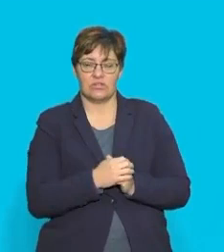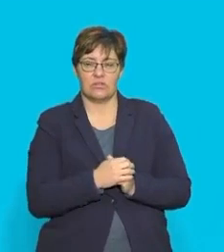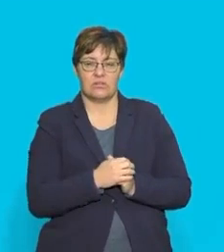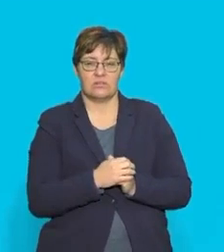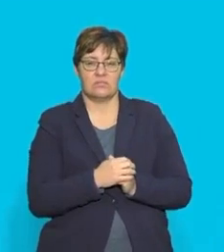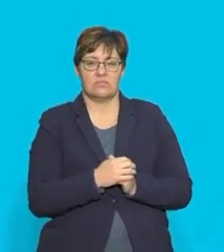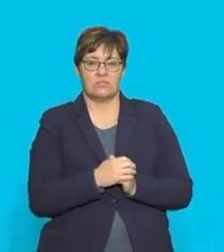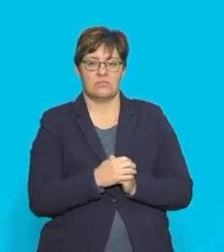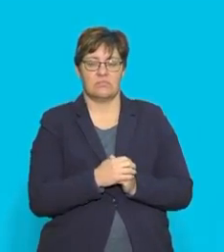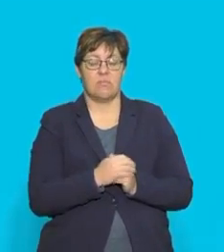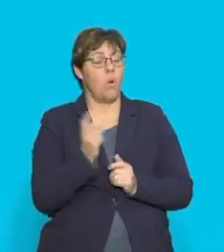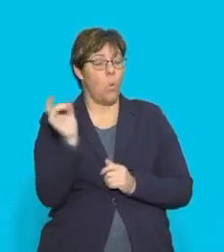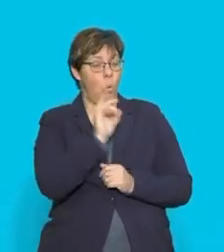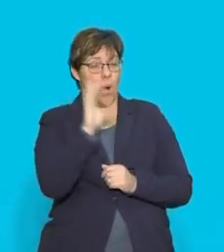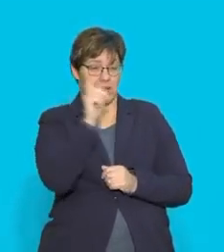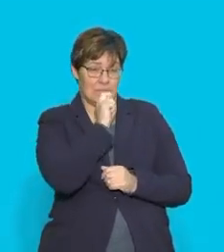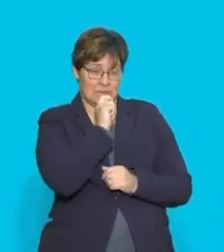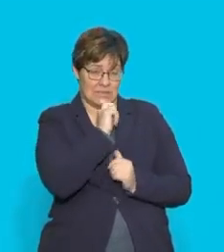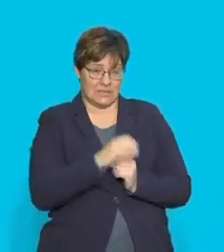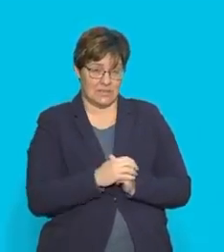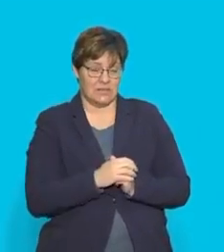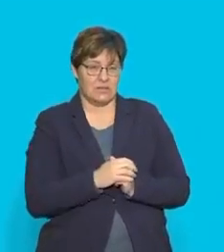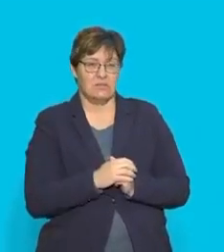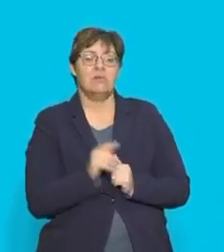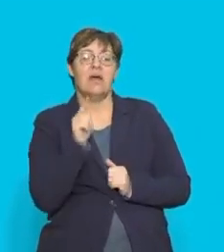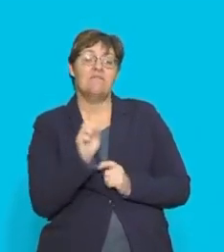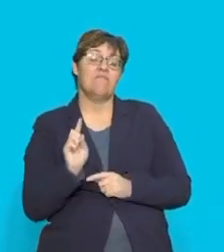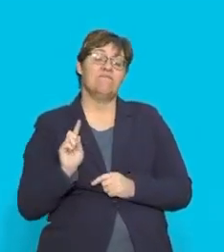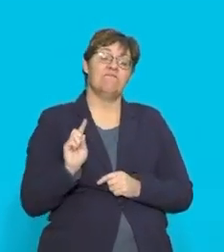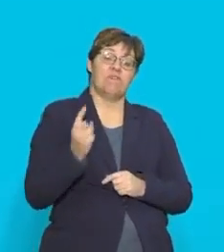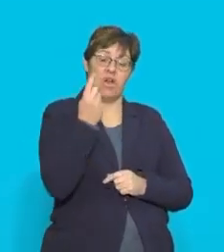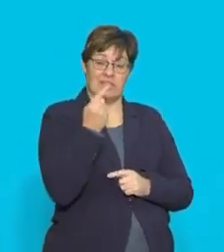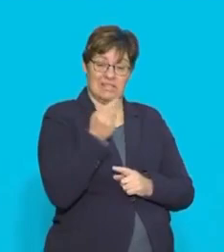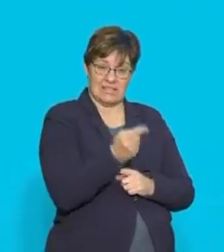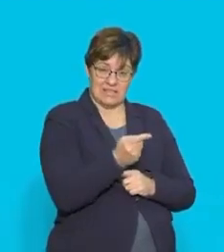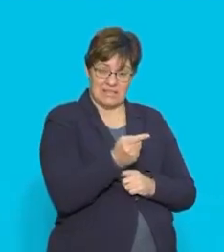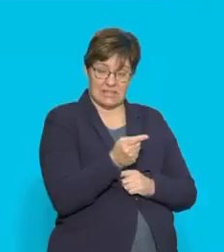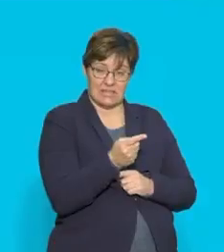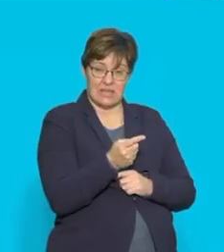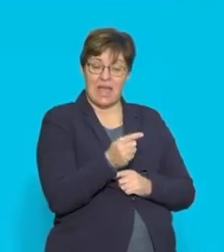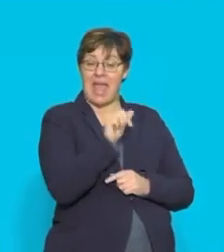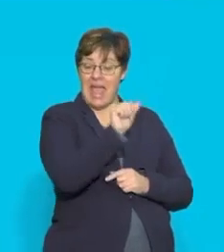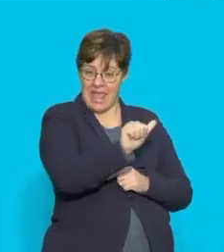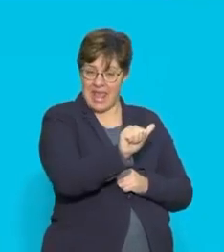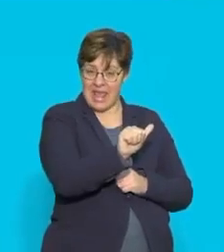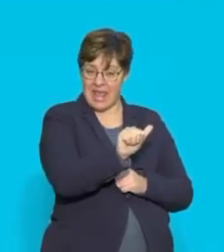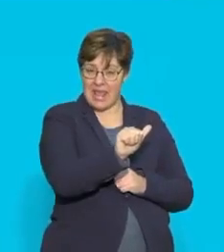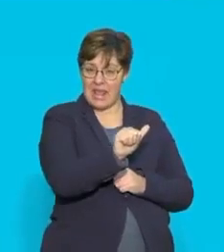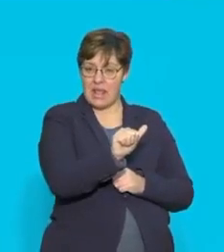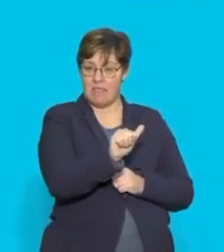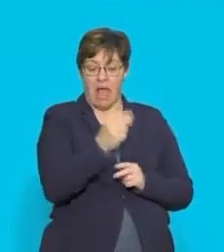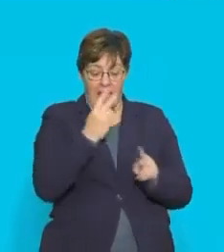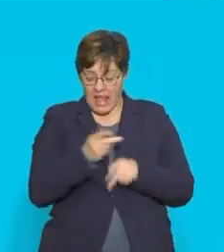used only once. So if the first letter I've used A, I can use A